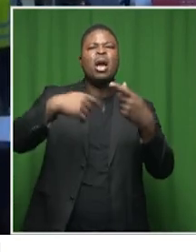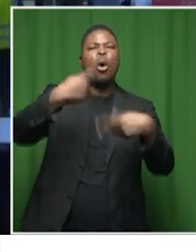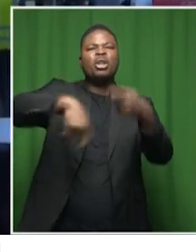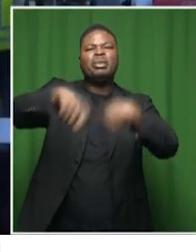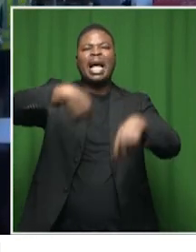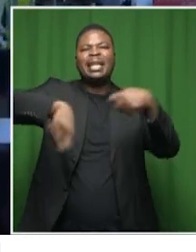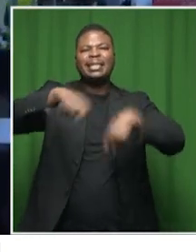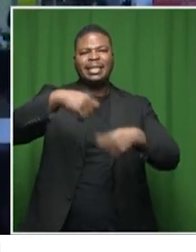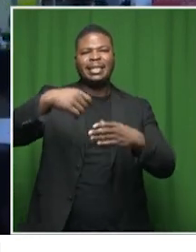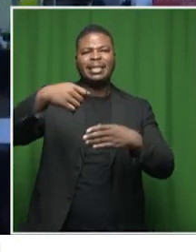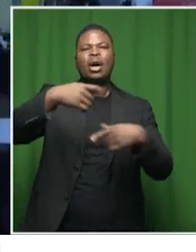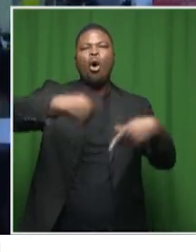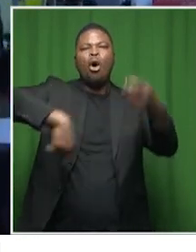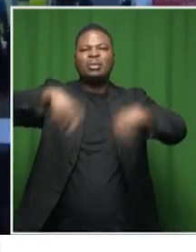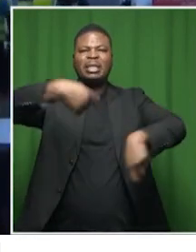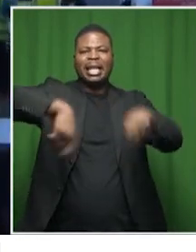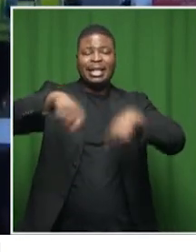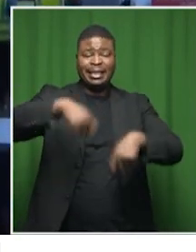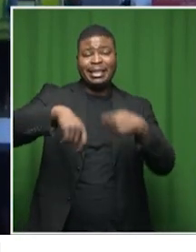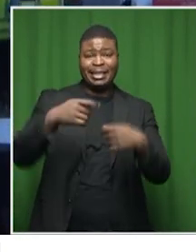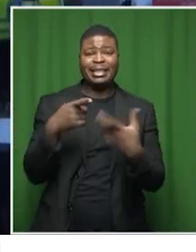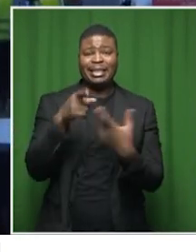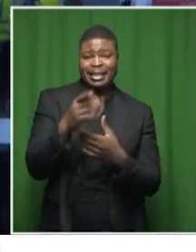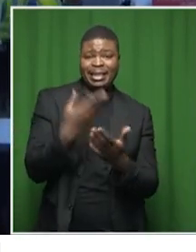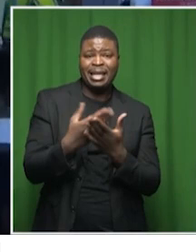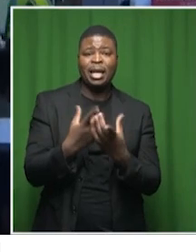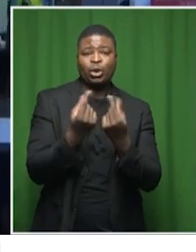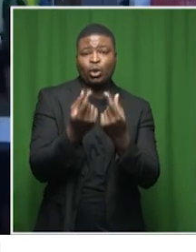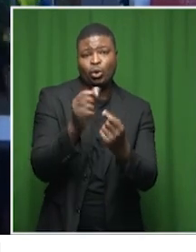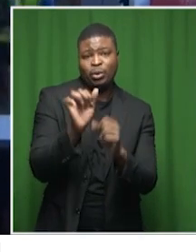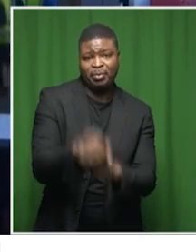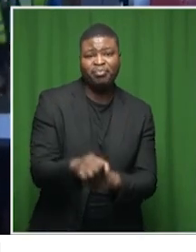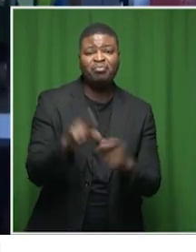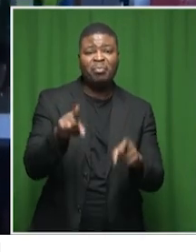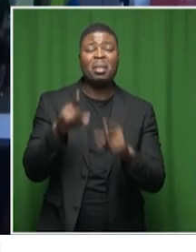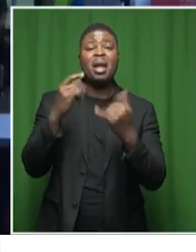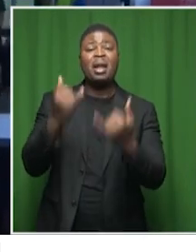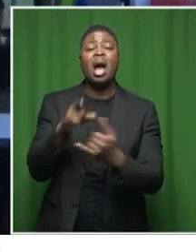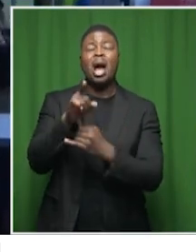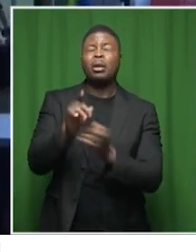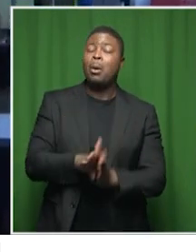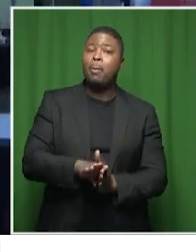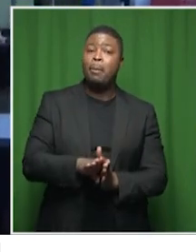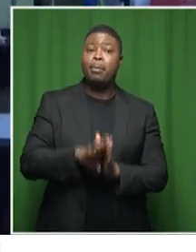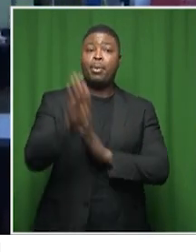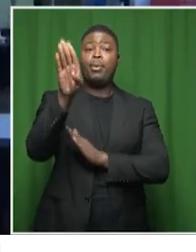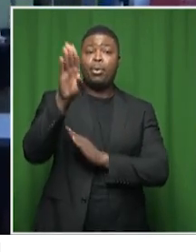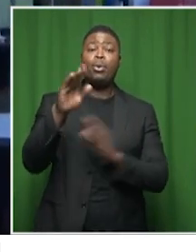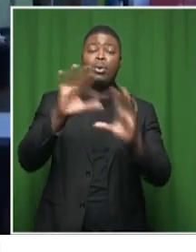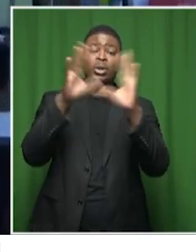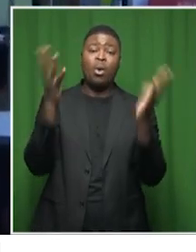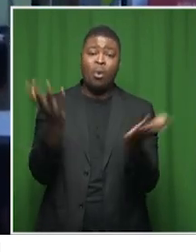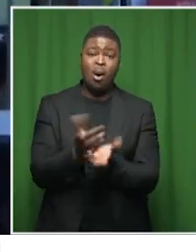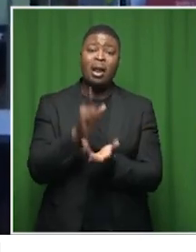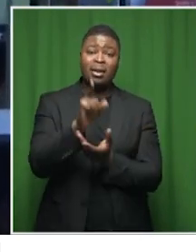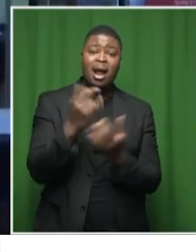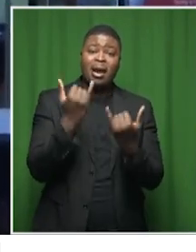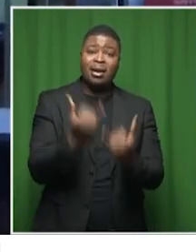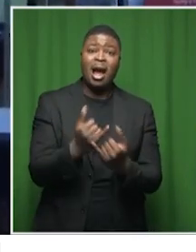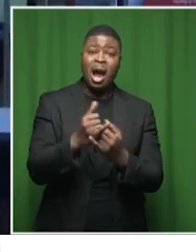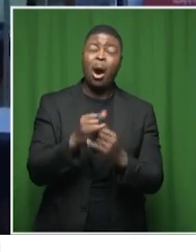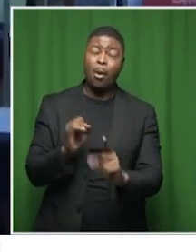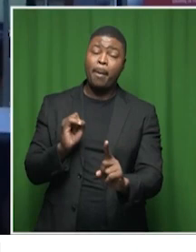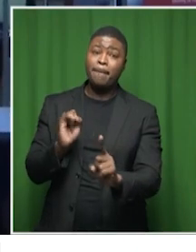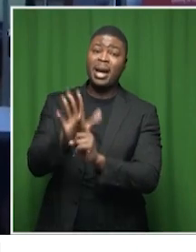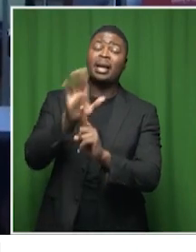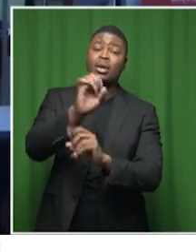mean, it's quite interesting to see how tourism is, of course, one of the fastest growing industries around the world. I mean, obviously it took a big hit during COVID where